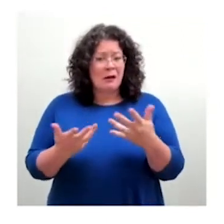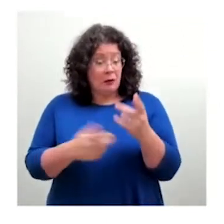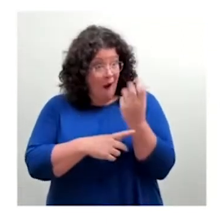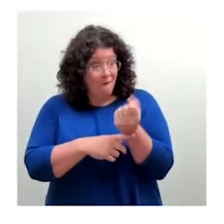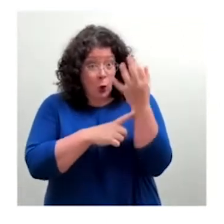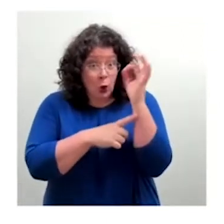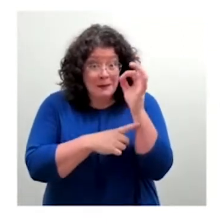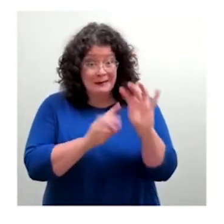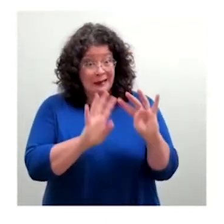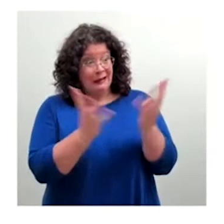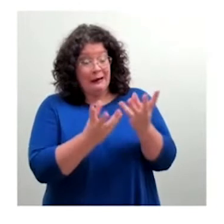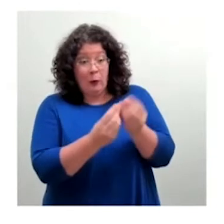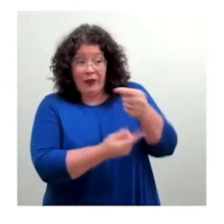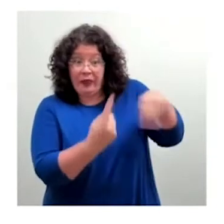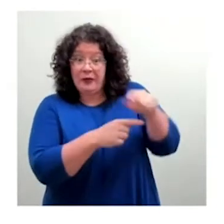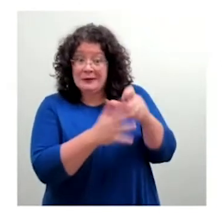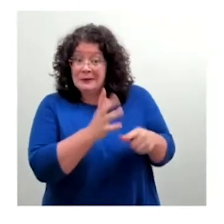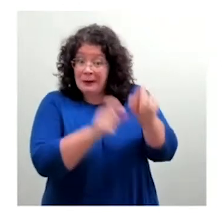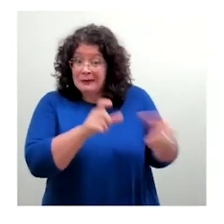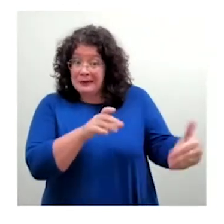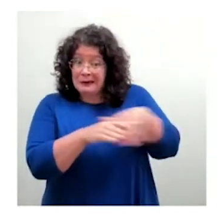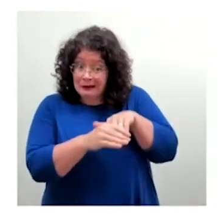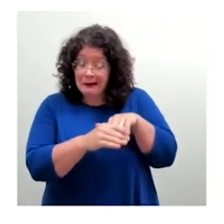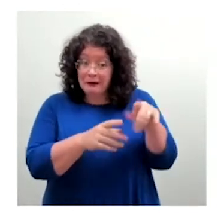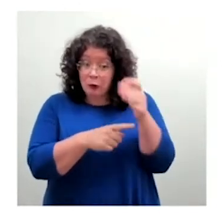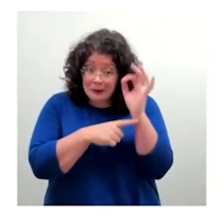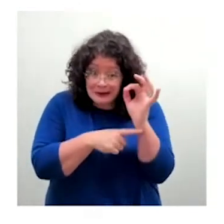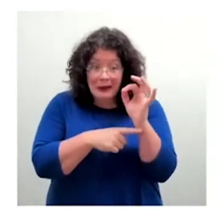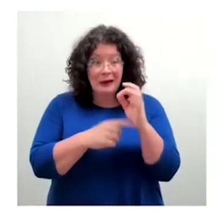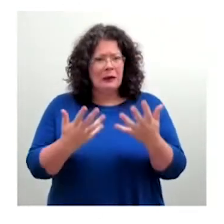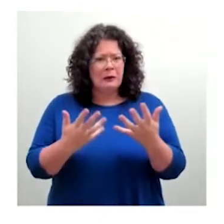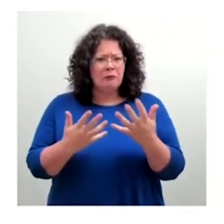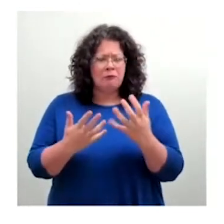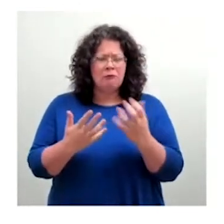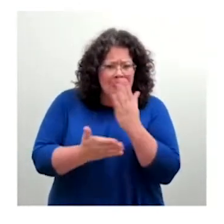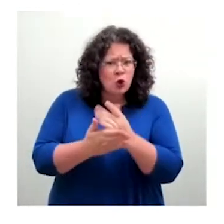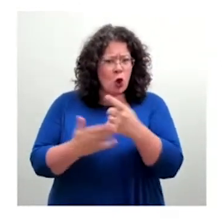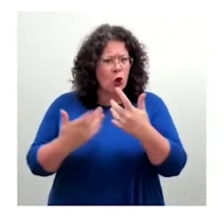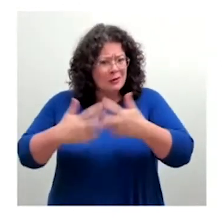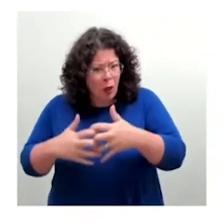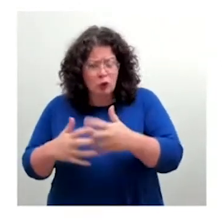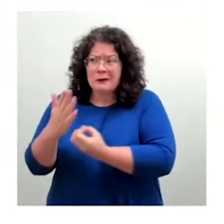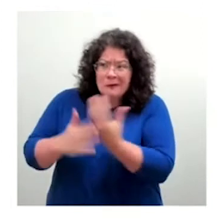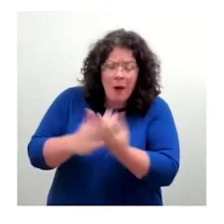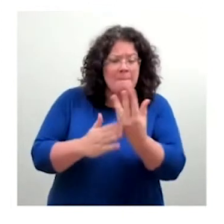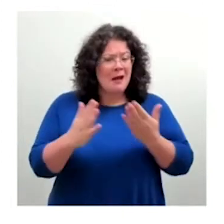delivering accessible technology? Do they have processes in place for things like that? And is the city even doing an assessment of on a regular basis